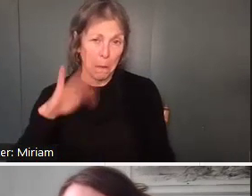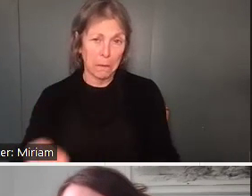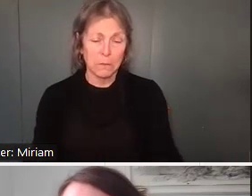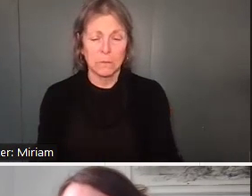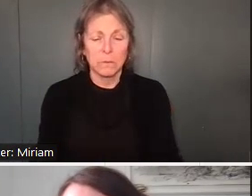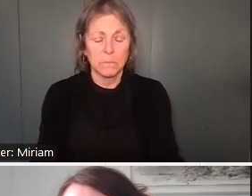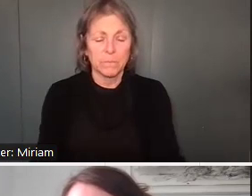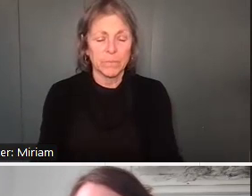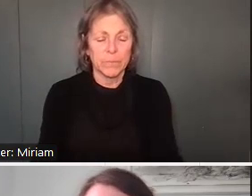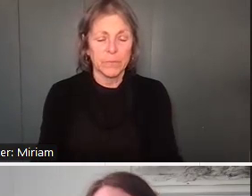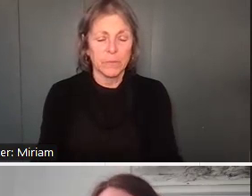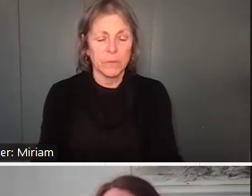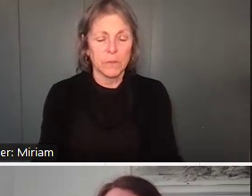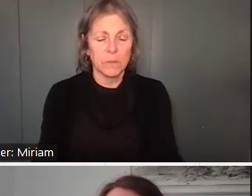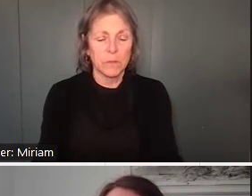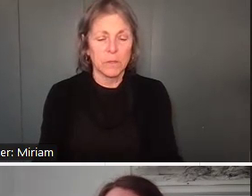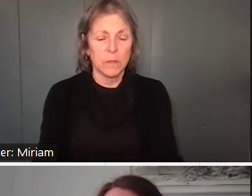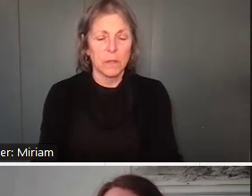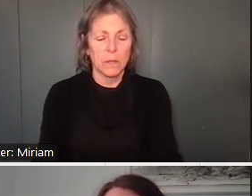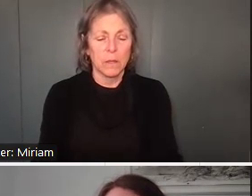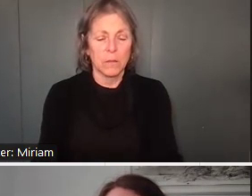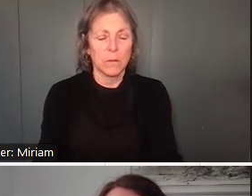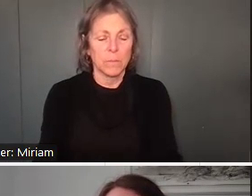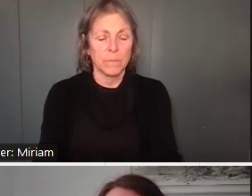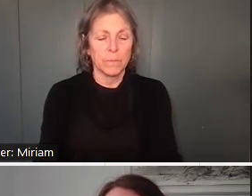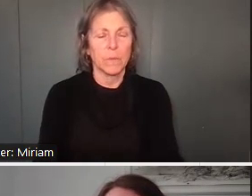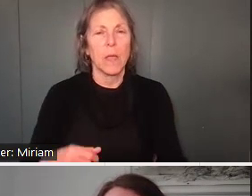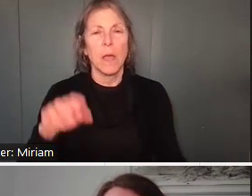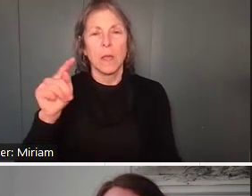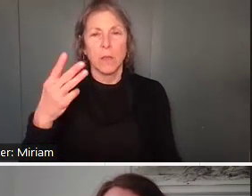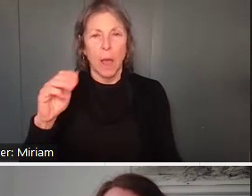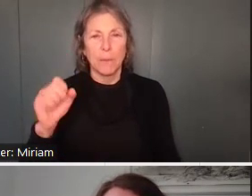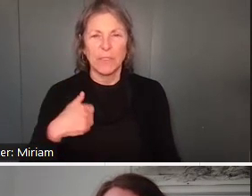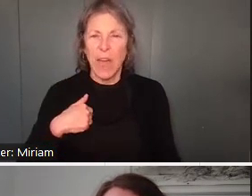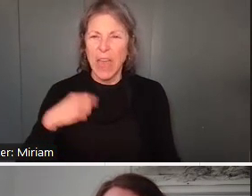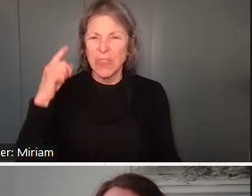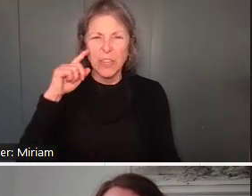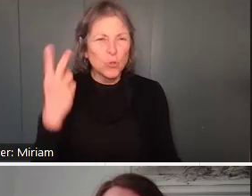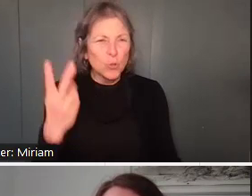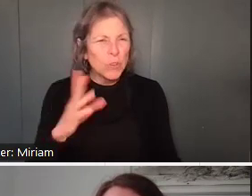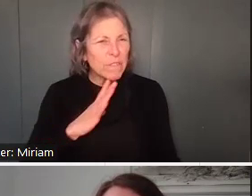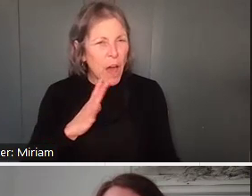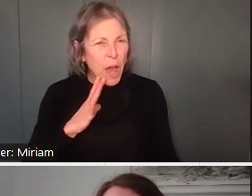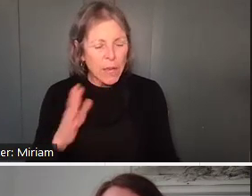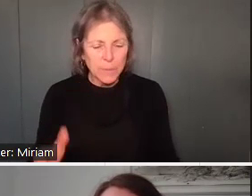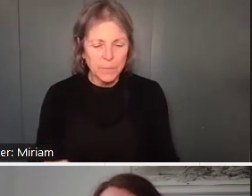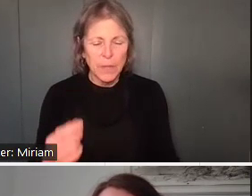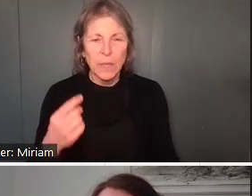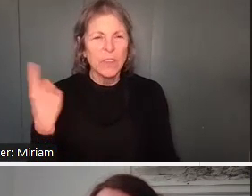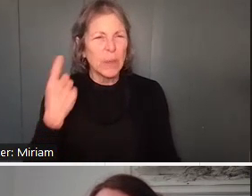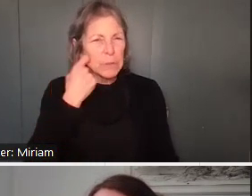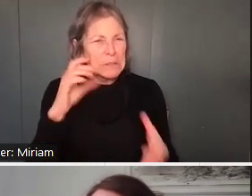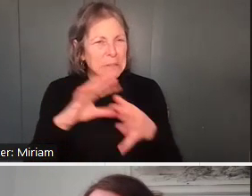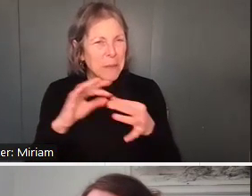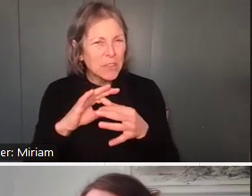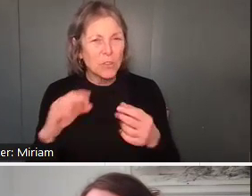I think 2 is fine. I don't know who, because I can't see their faces right now. I know somebody had just mentioned, like, maybe